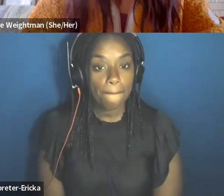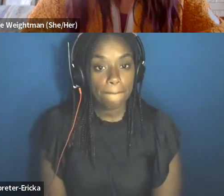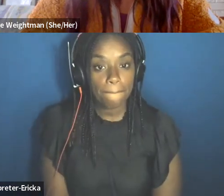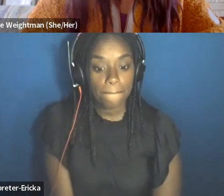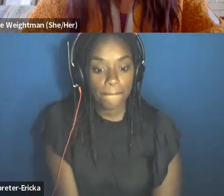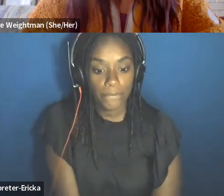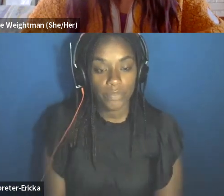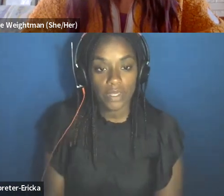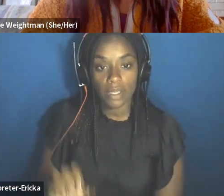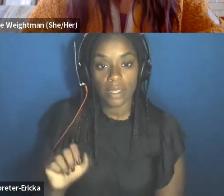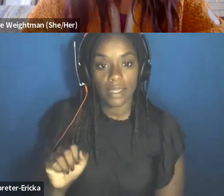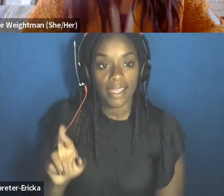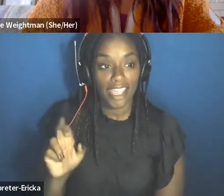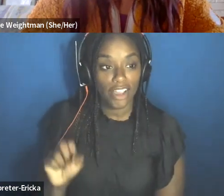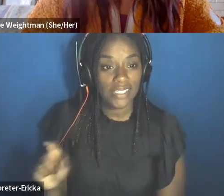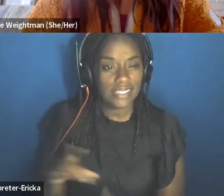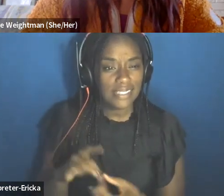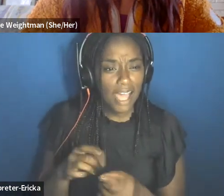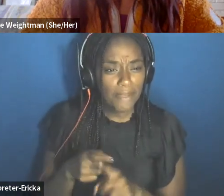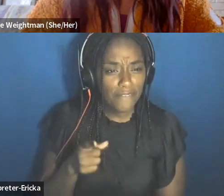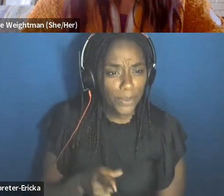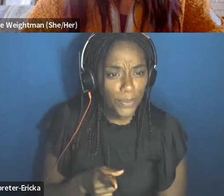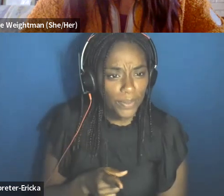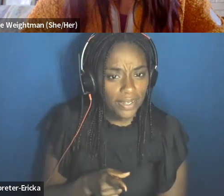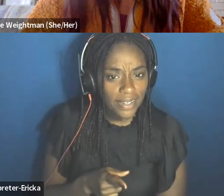Darius, is this comment from you?